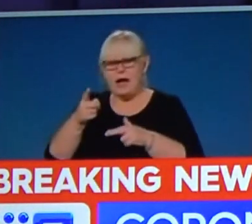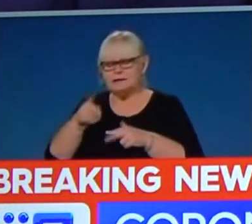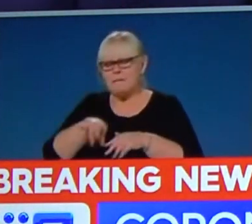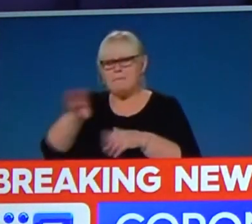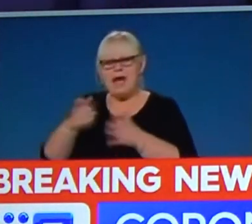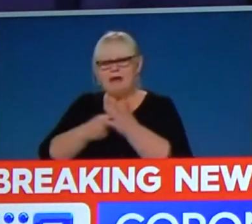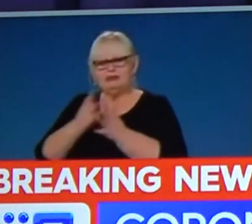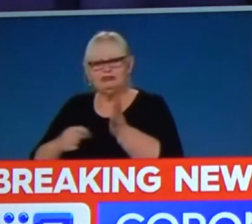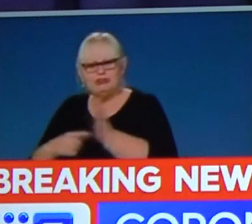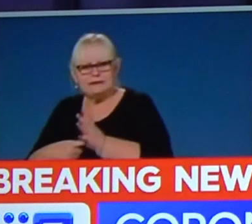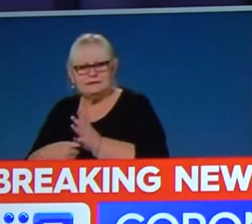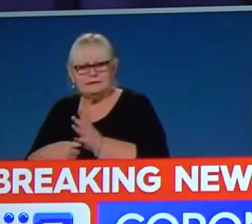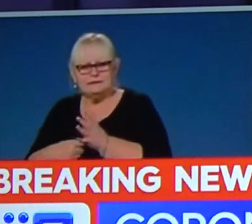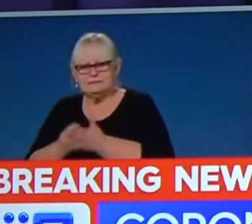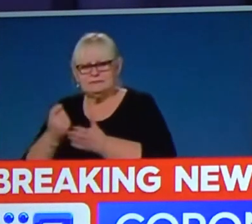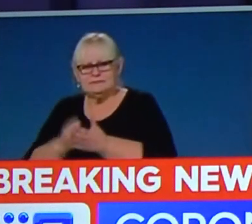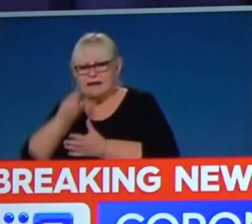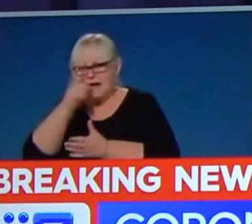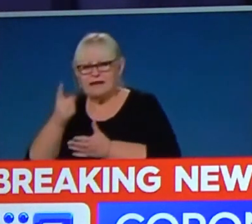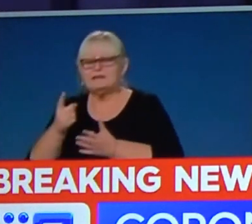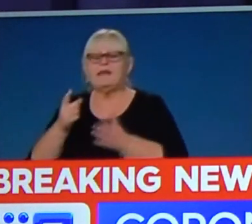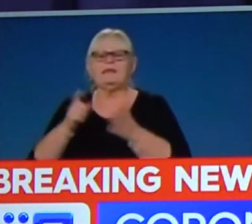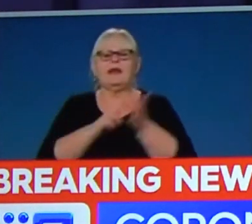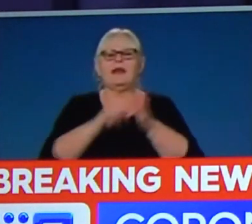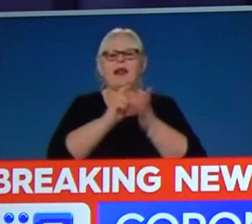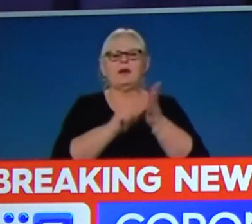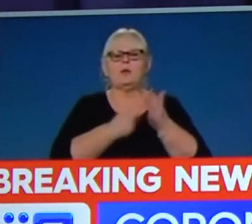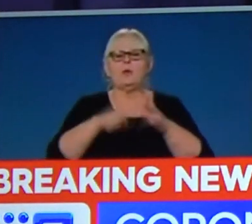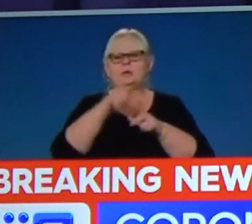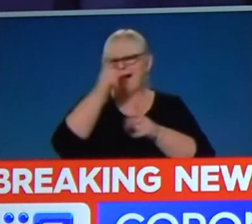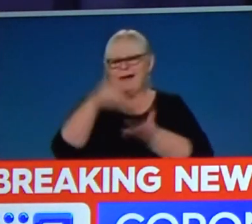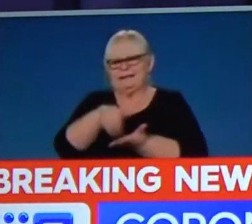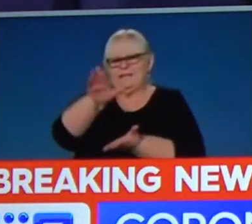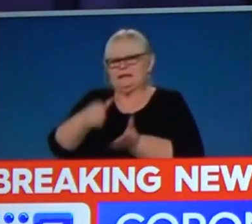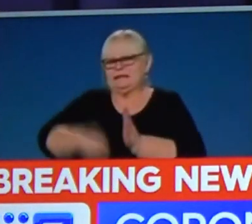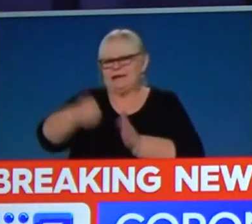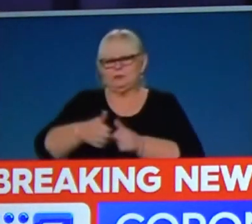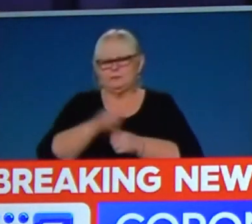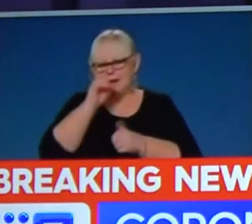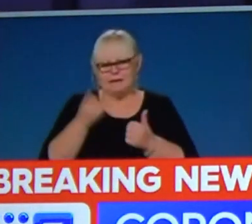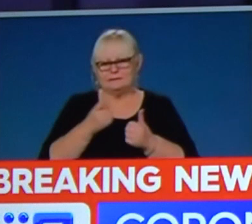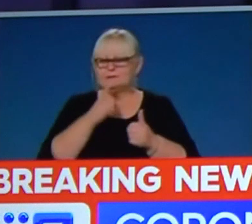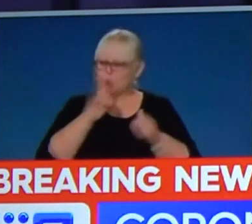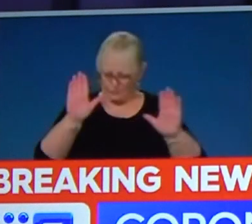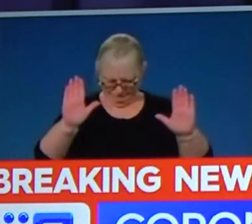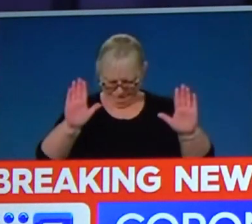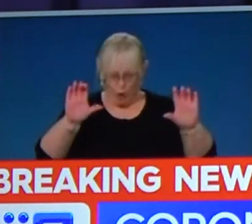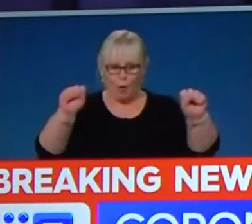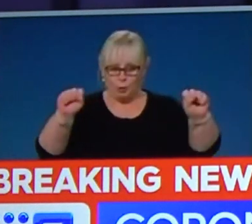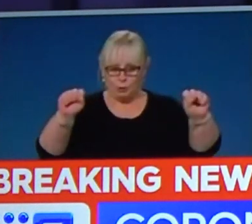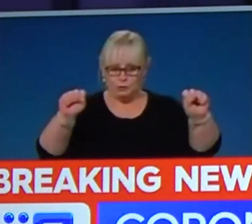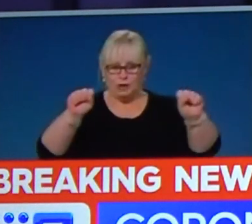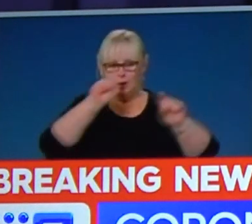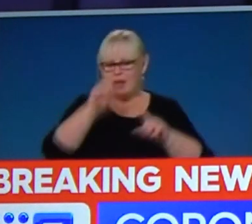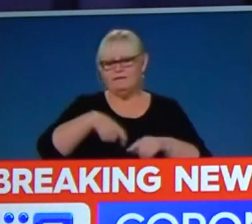distress if they are unable to meet their commitments. And so there will be a moratorium on evictions for